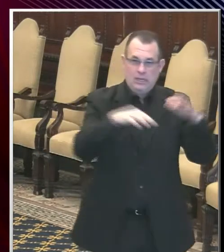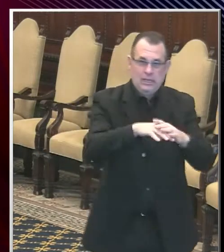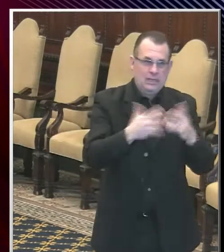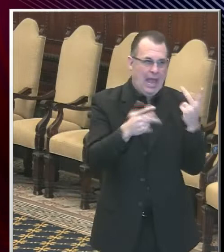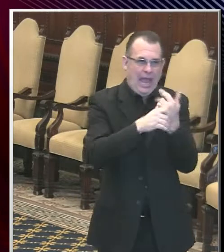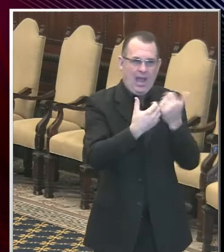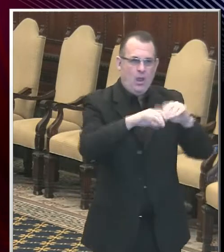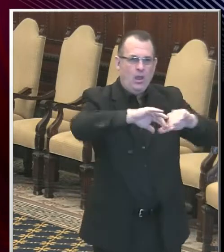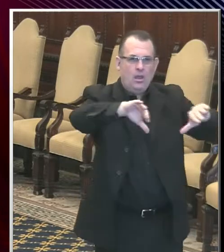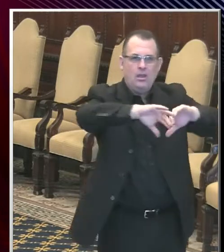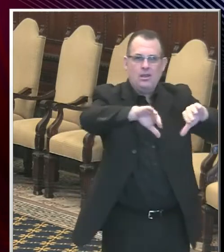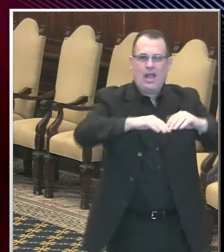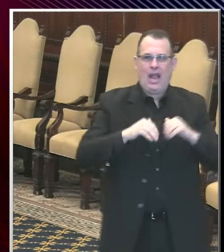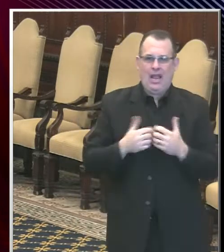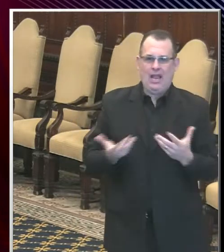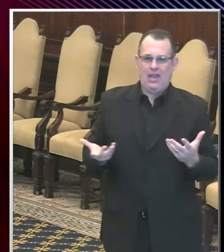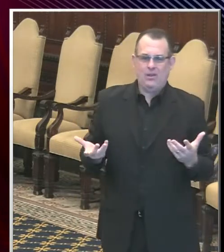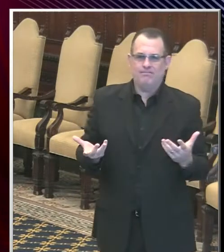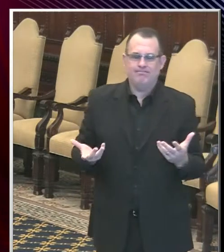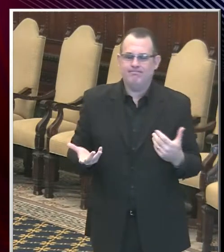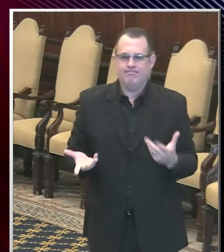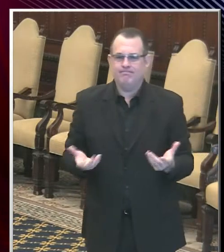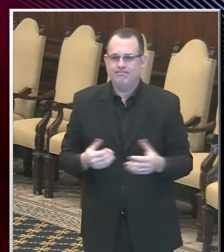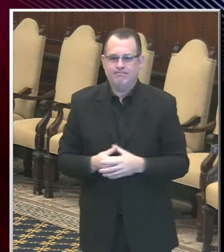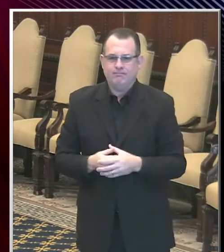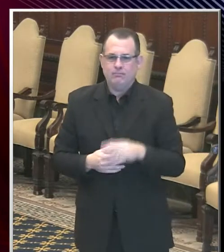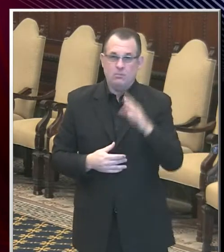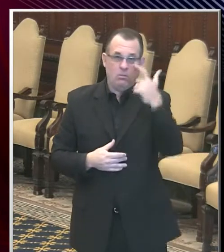So in the light of the